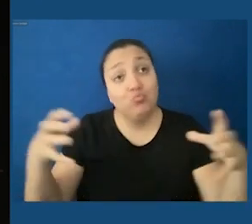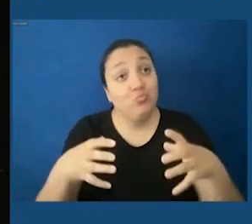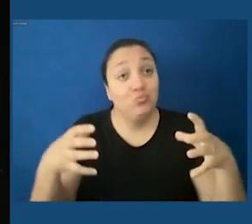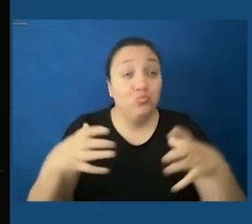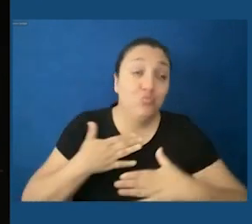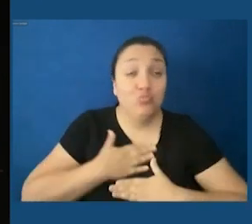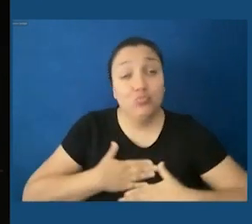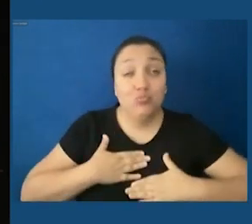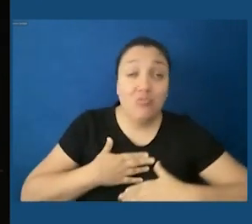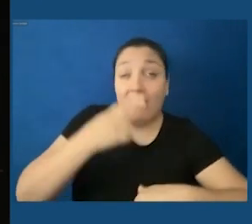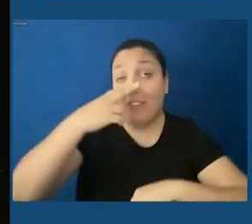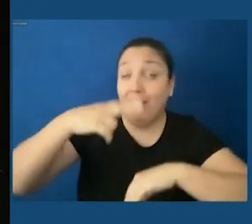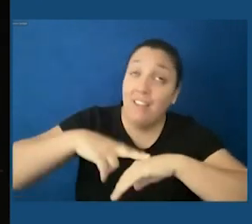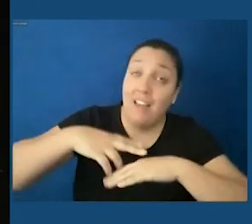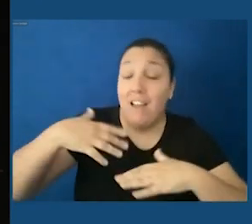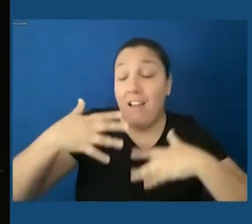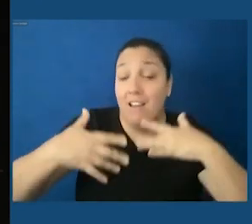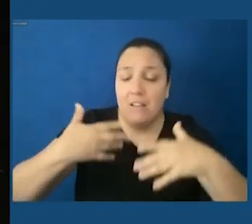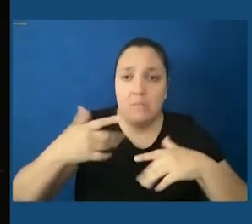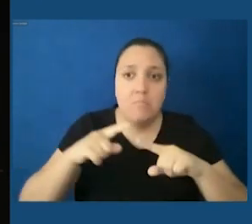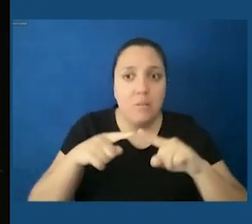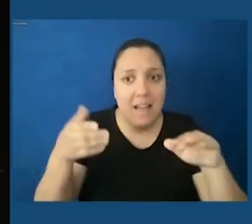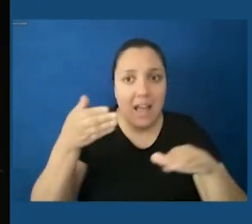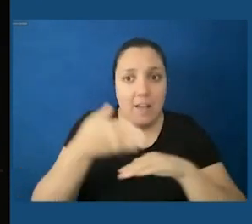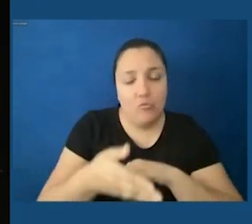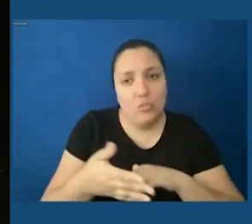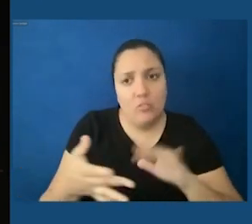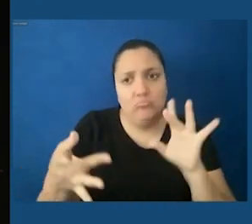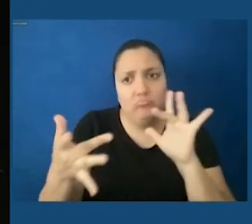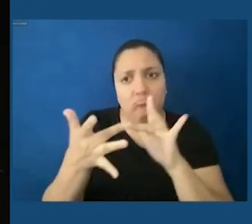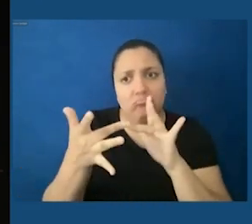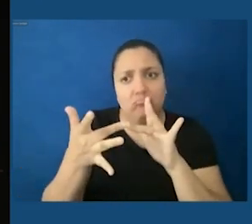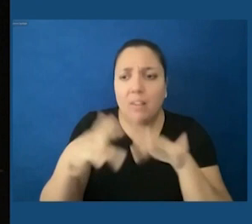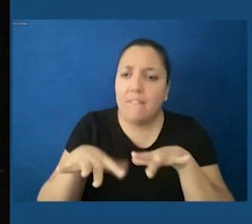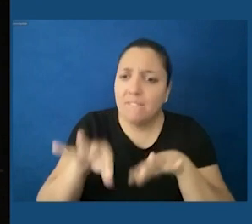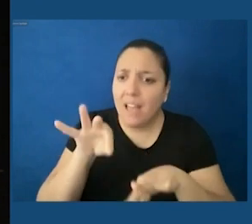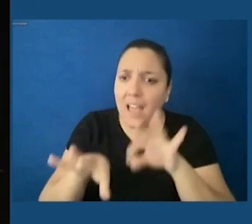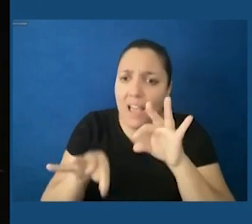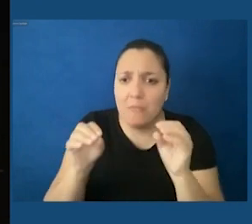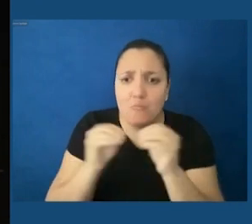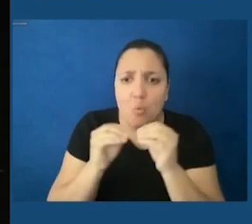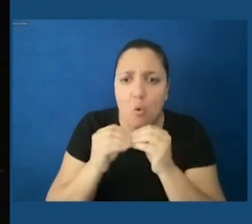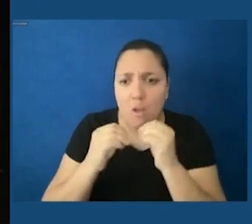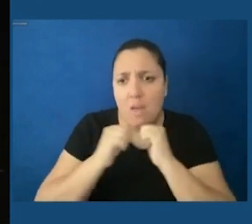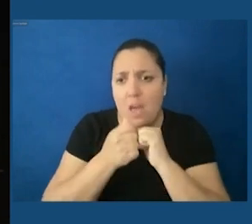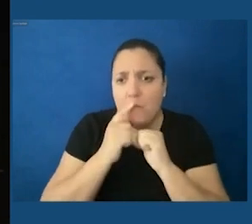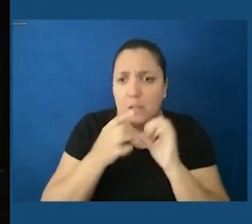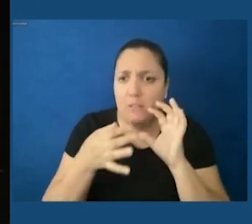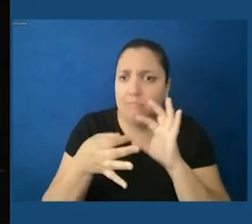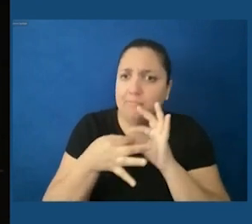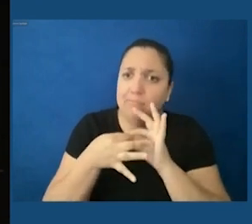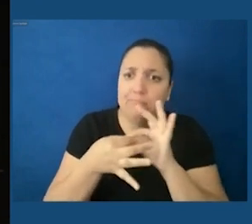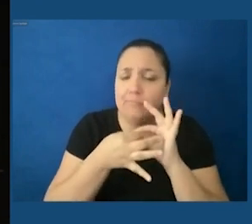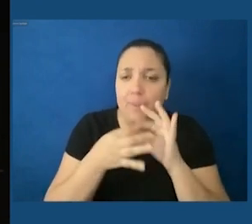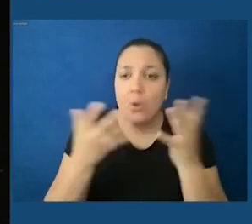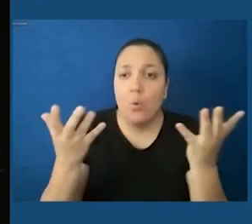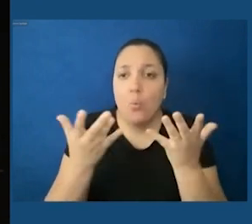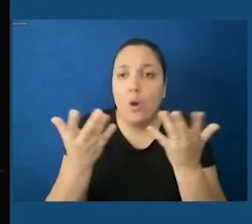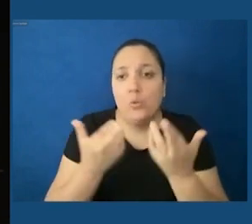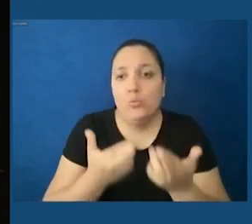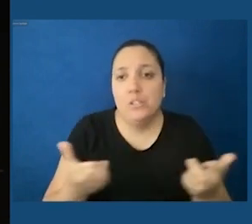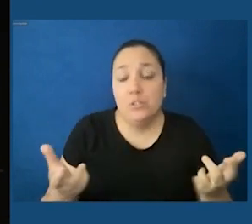doing, but actually can make the connections and find out more of how we can work together, what resources there are, and